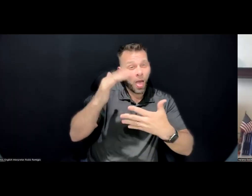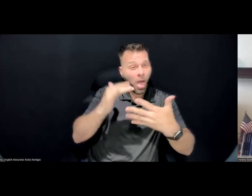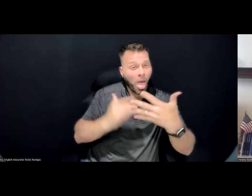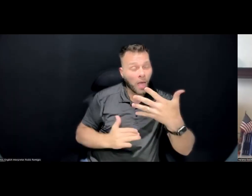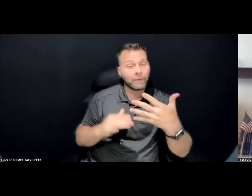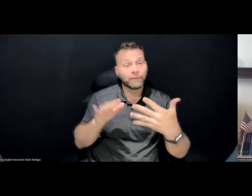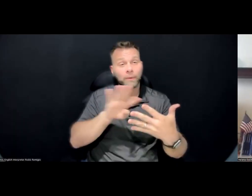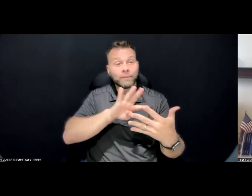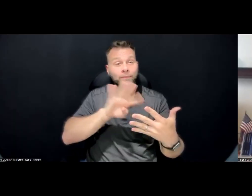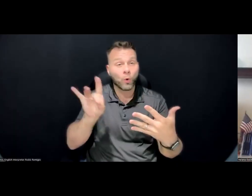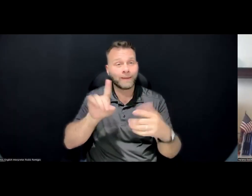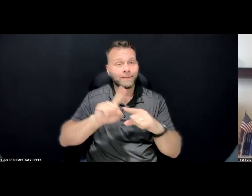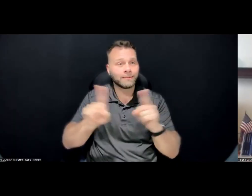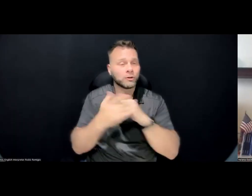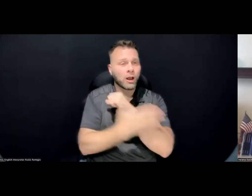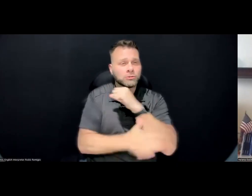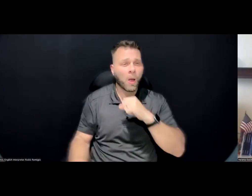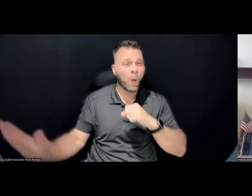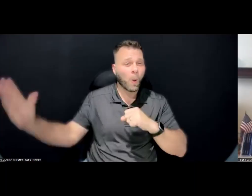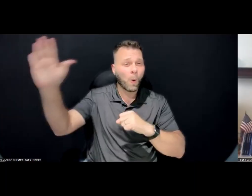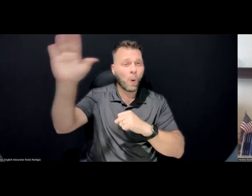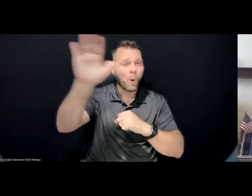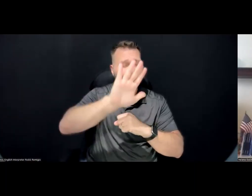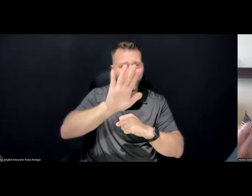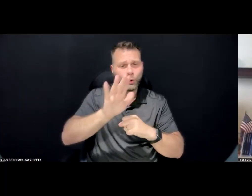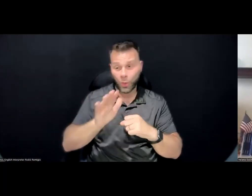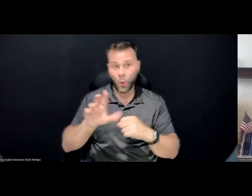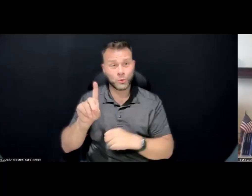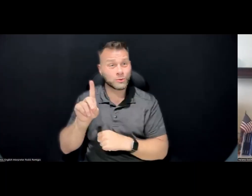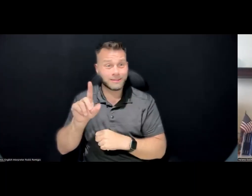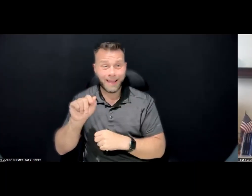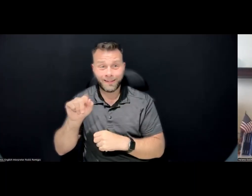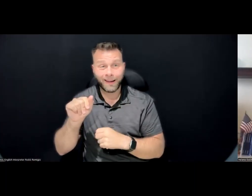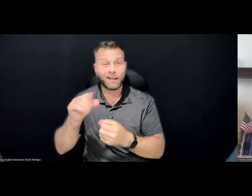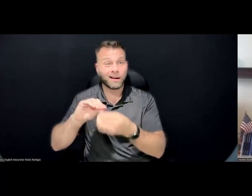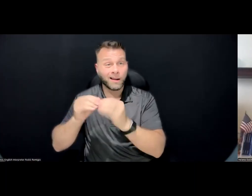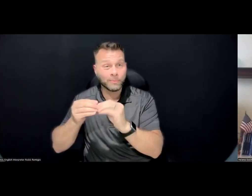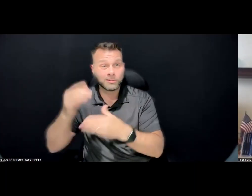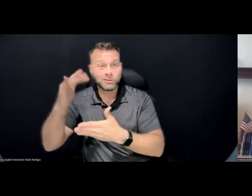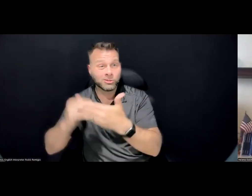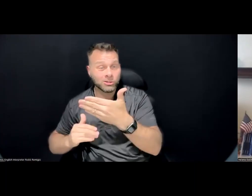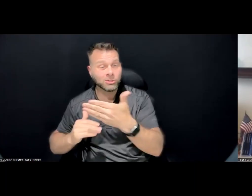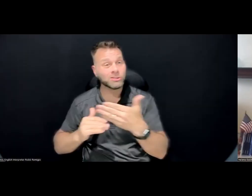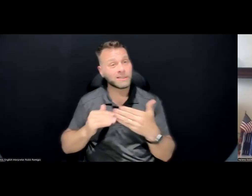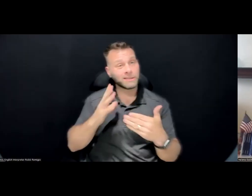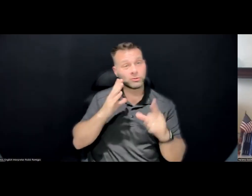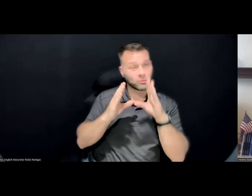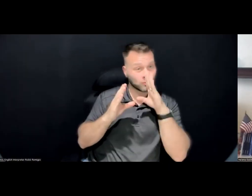countries, these statistics are really important as we look at funding sources.